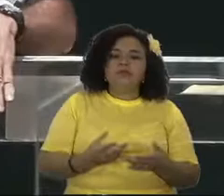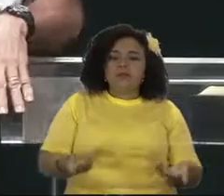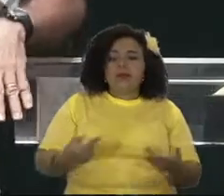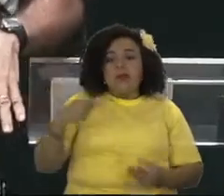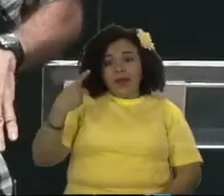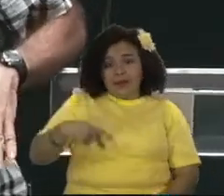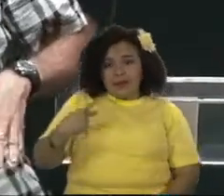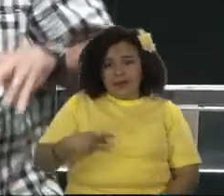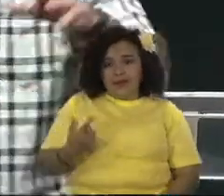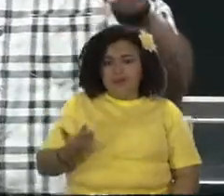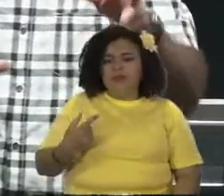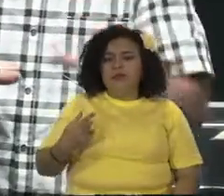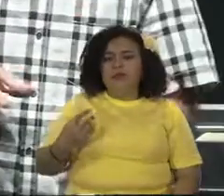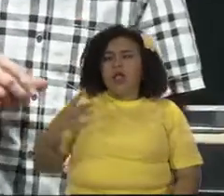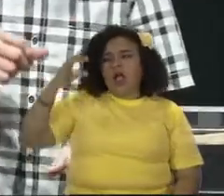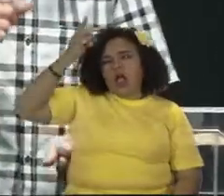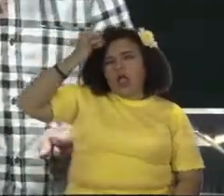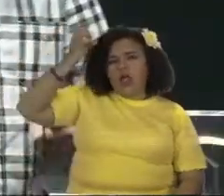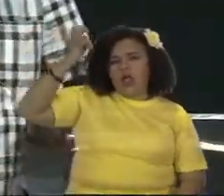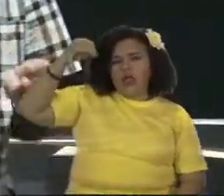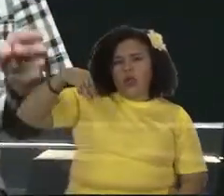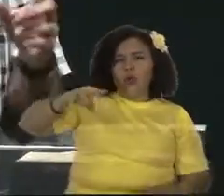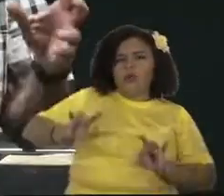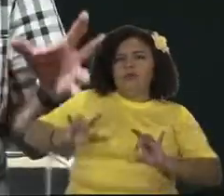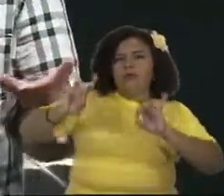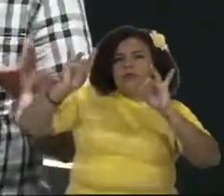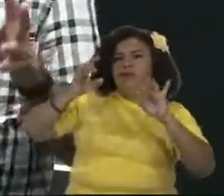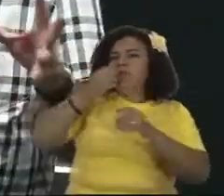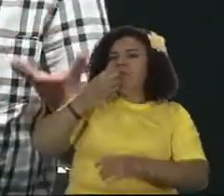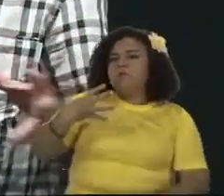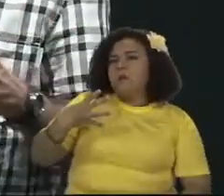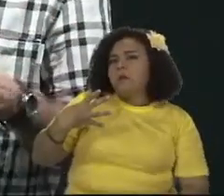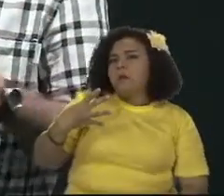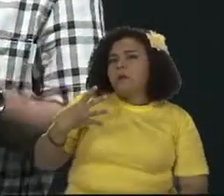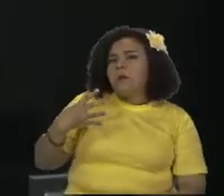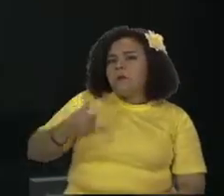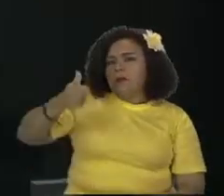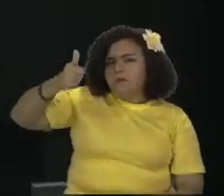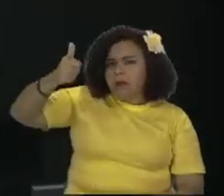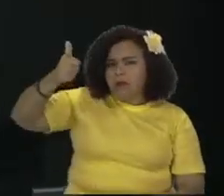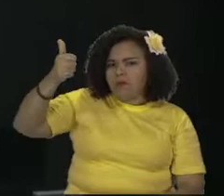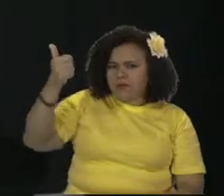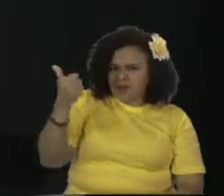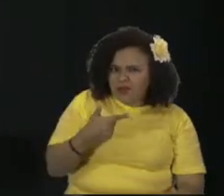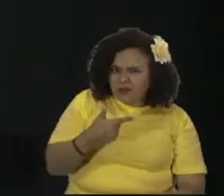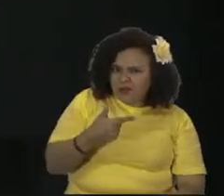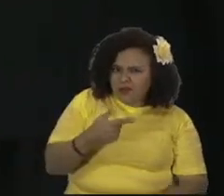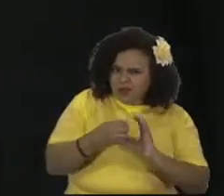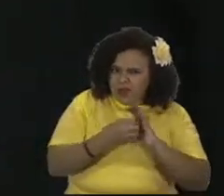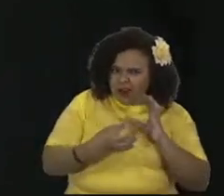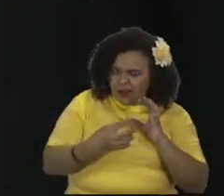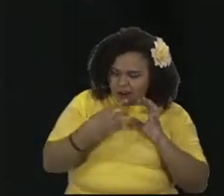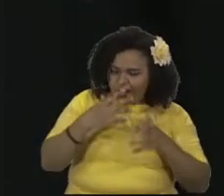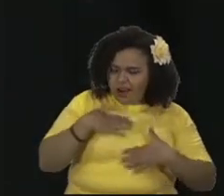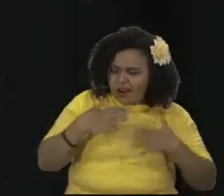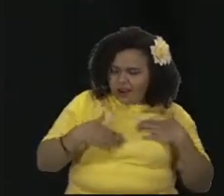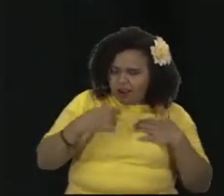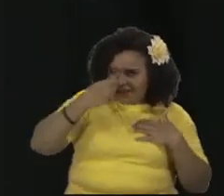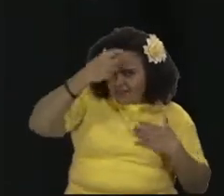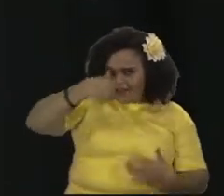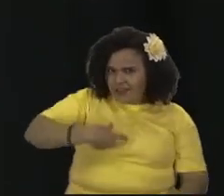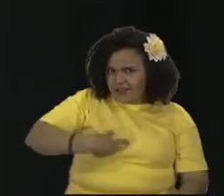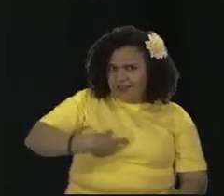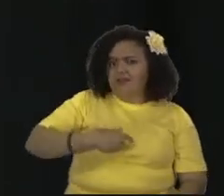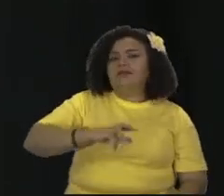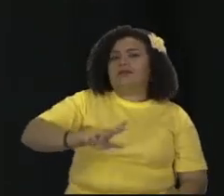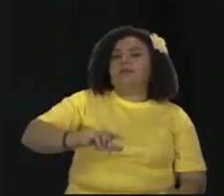a mother came to me that telling that her son was all messed up, but he plays